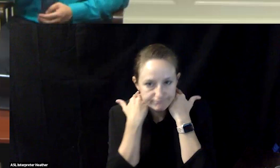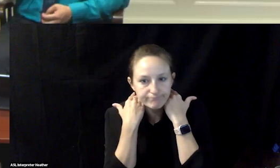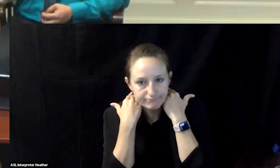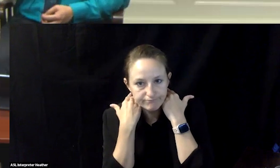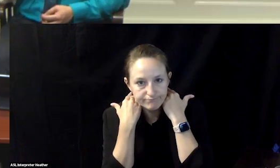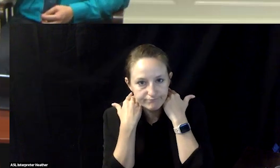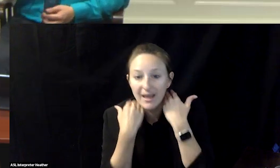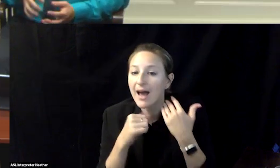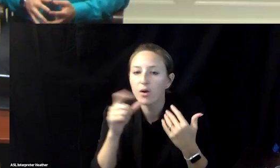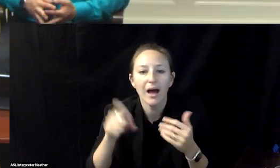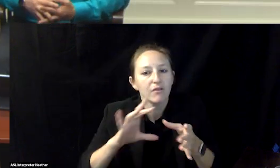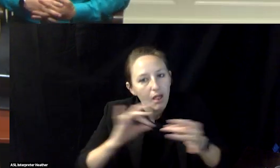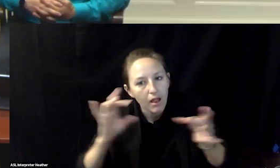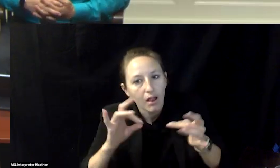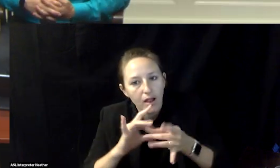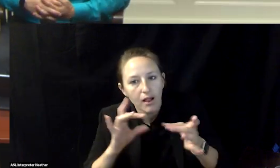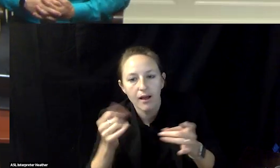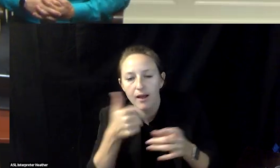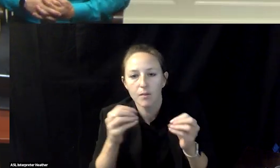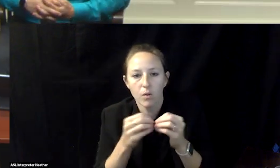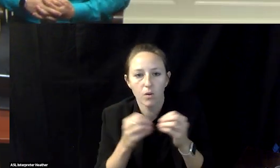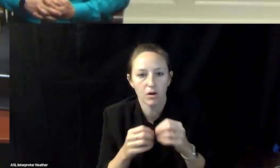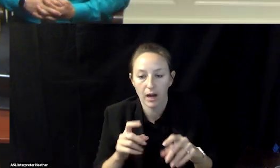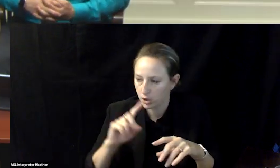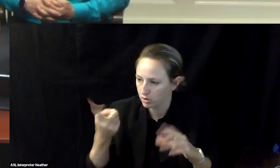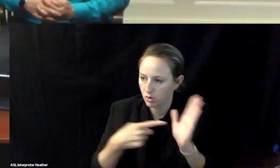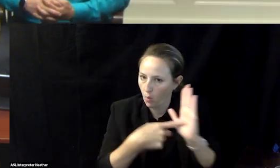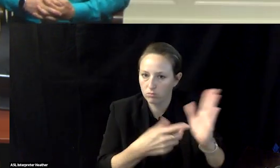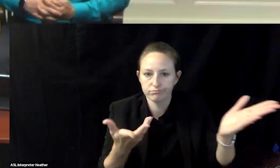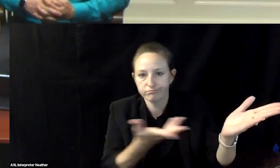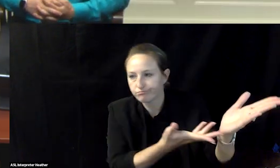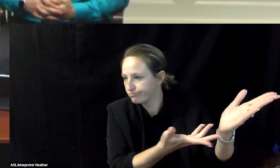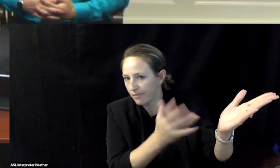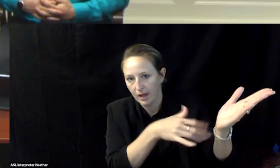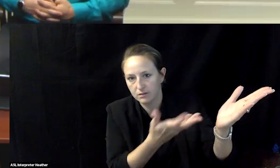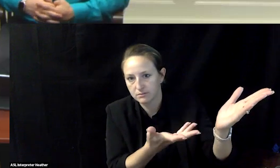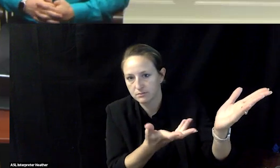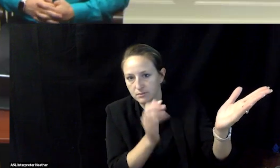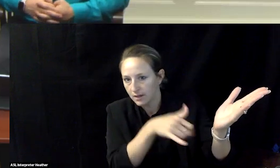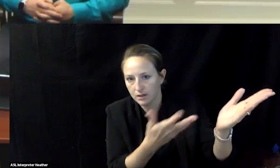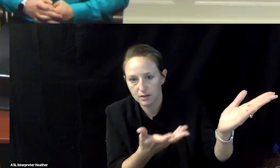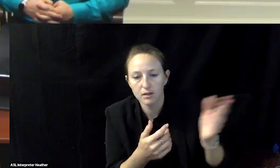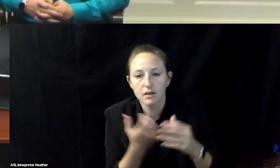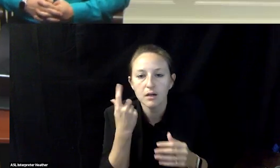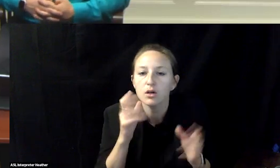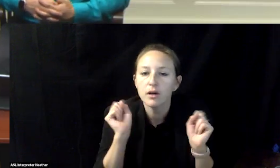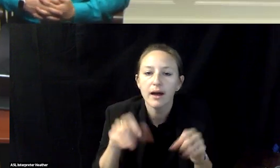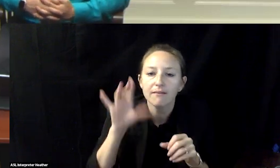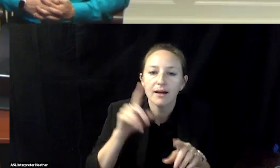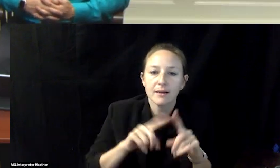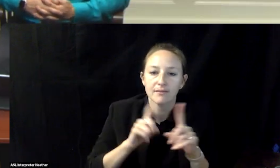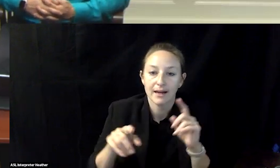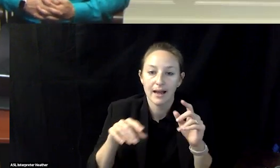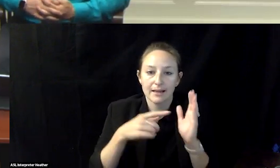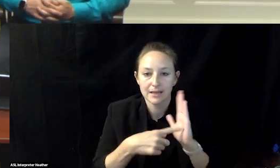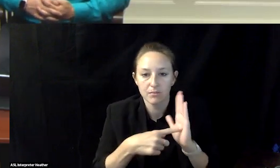else, usually, except just to show it. And you can find so many examples online and things like that. Now, I want to be